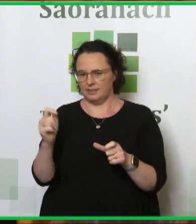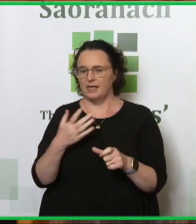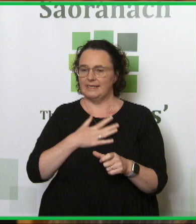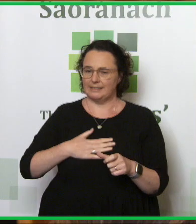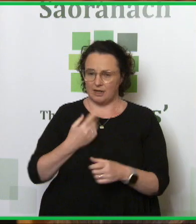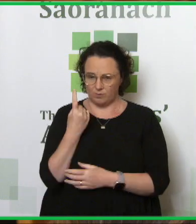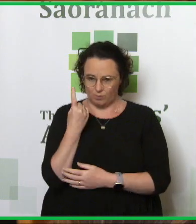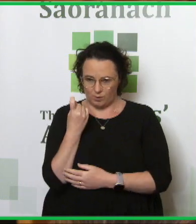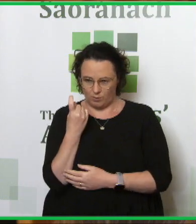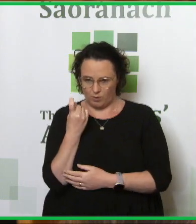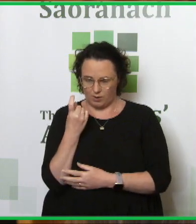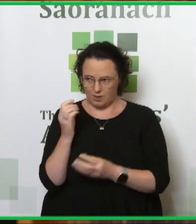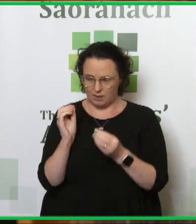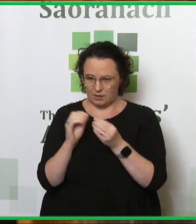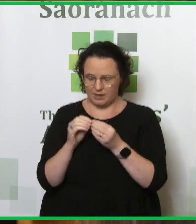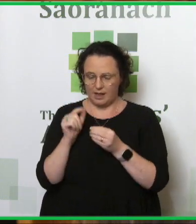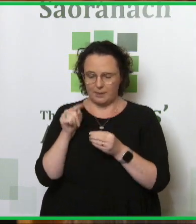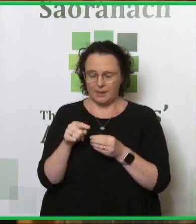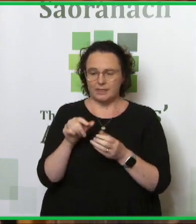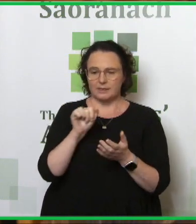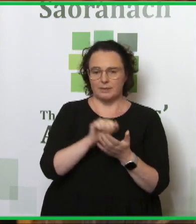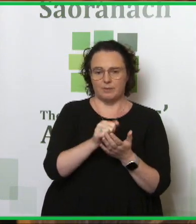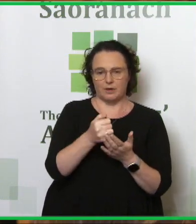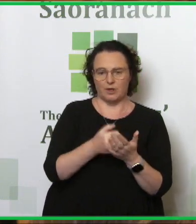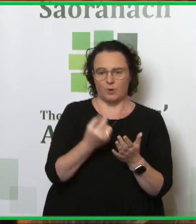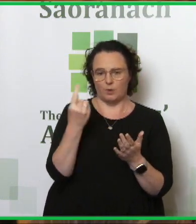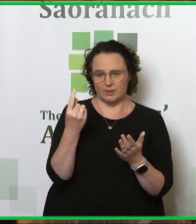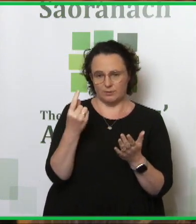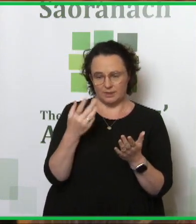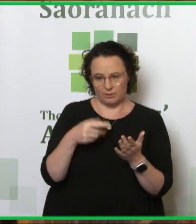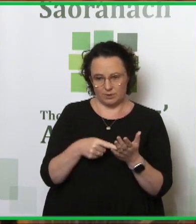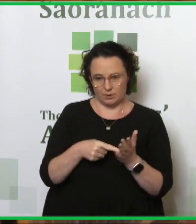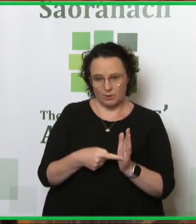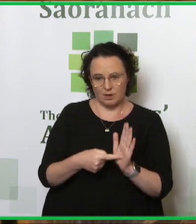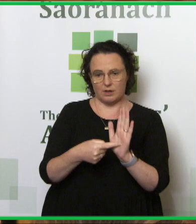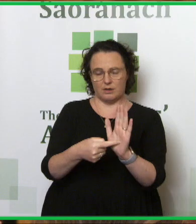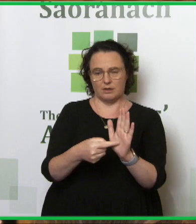Sorry. This ballot paper 1 piece, is that going to go forward, the heading?